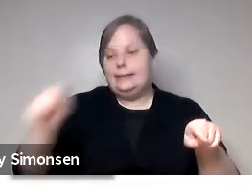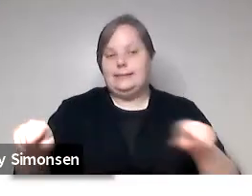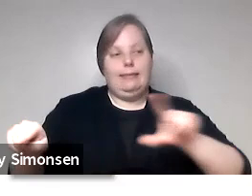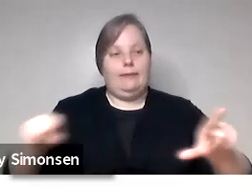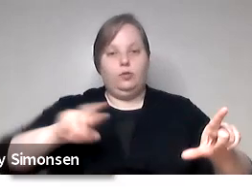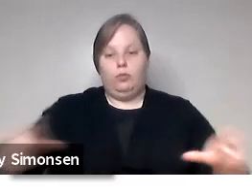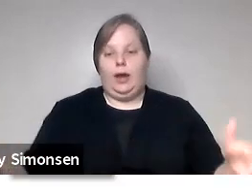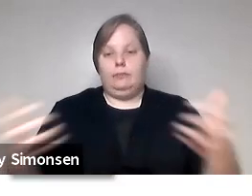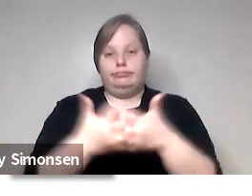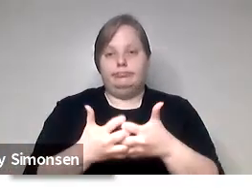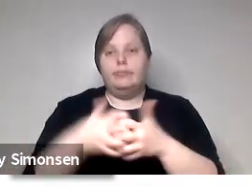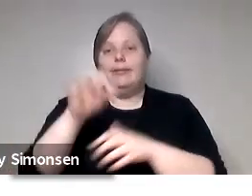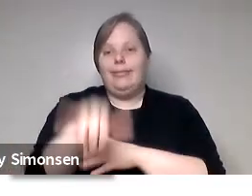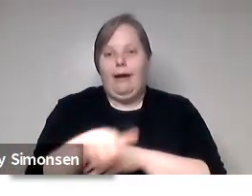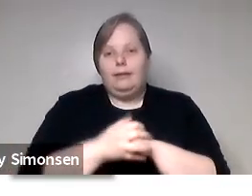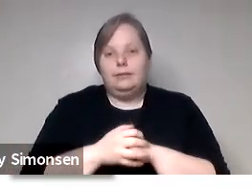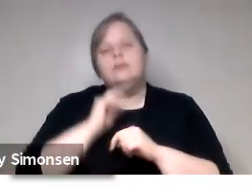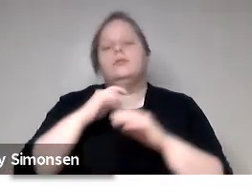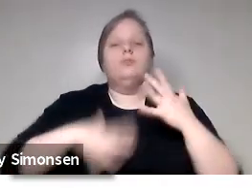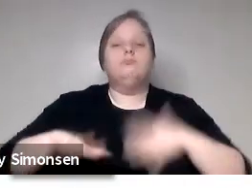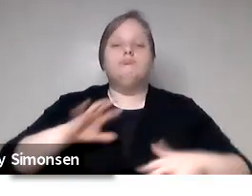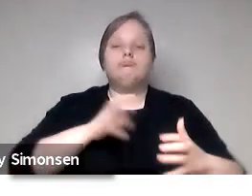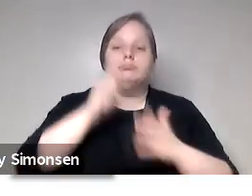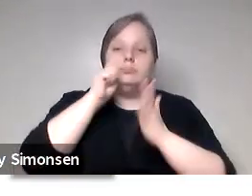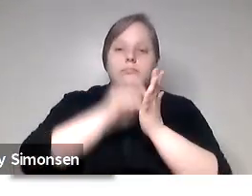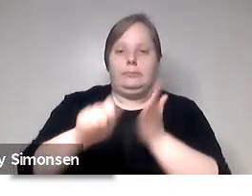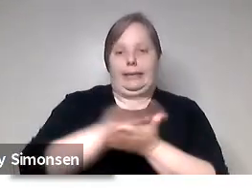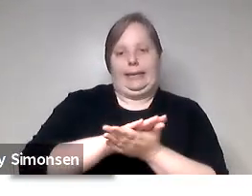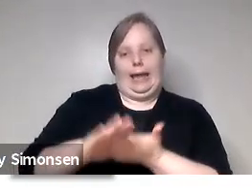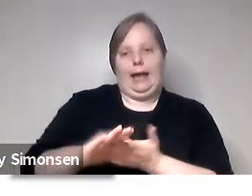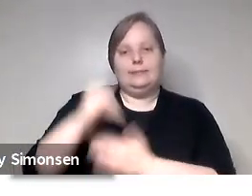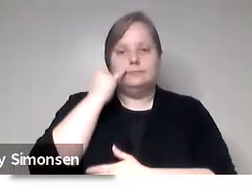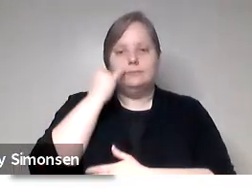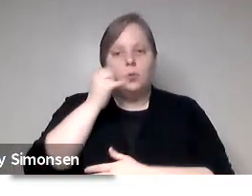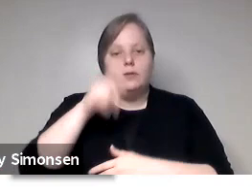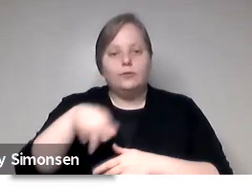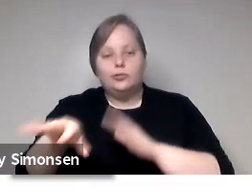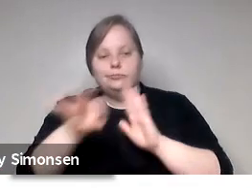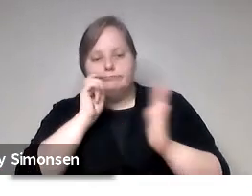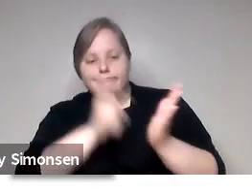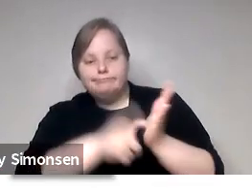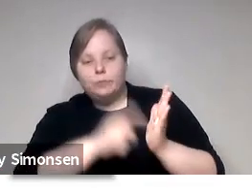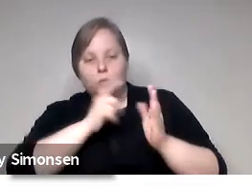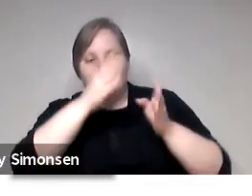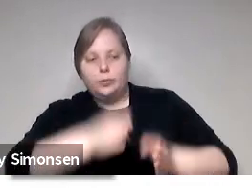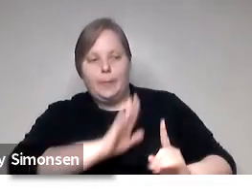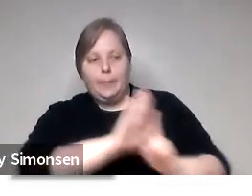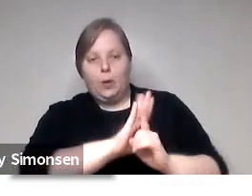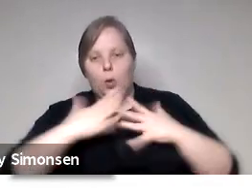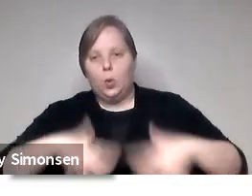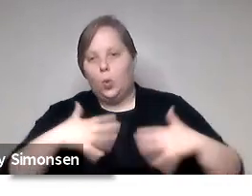you could put that on. Laundry markers are nice if you have to identify a person's clothing. It's